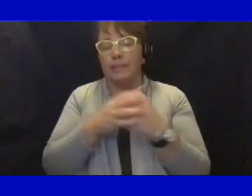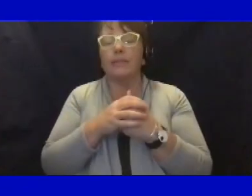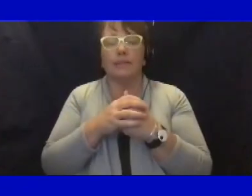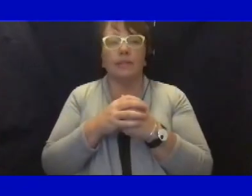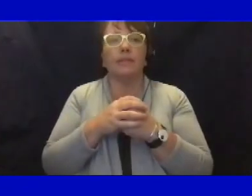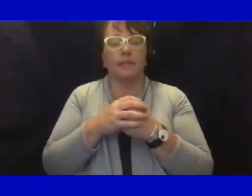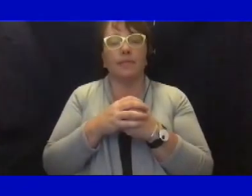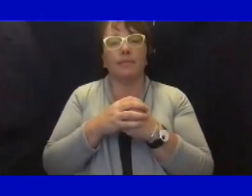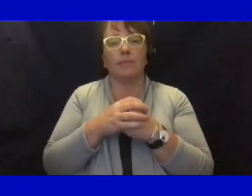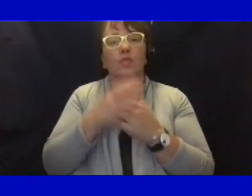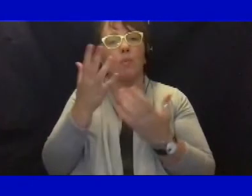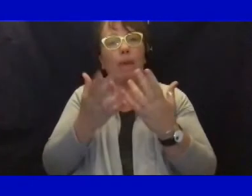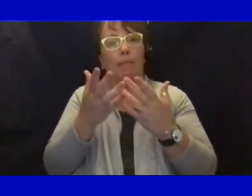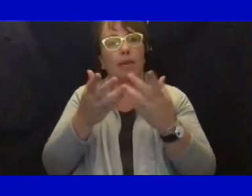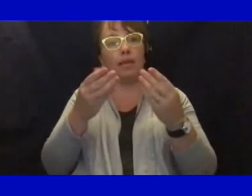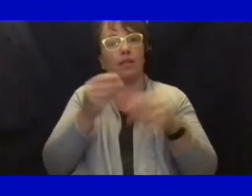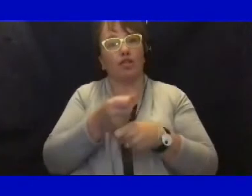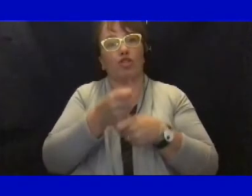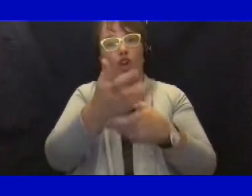service.